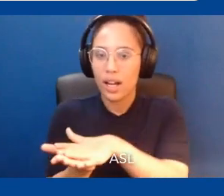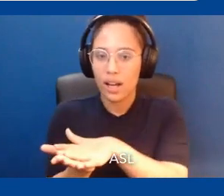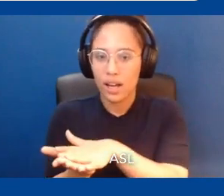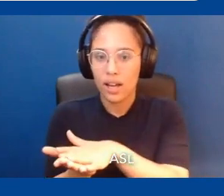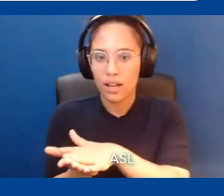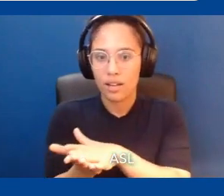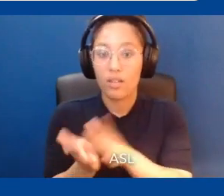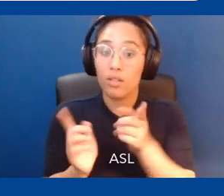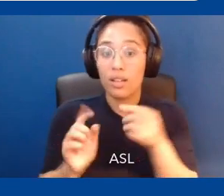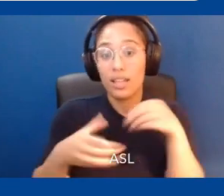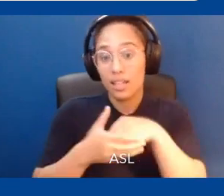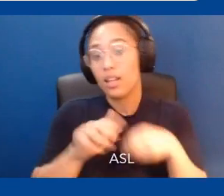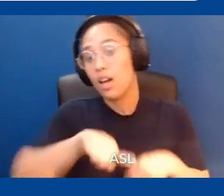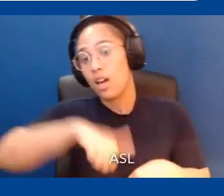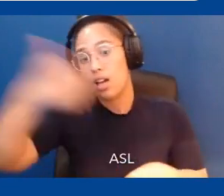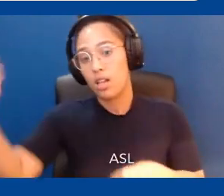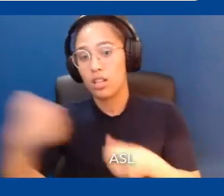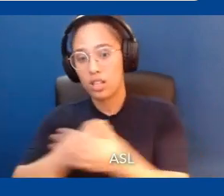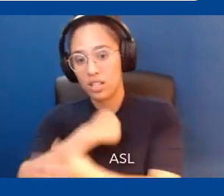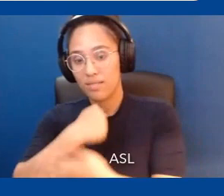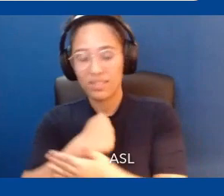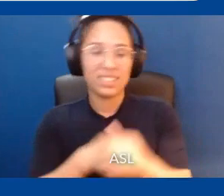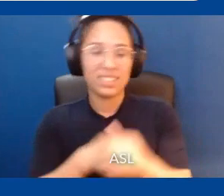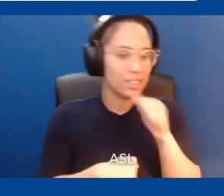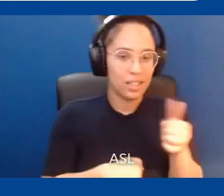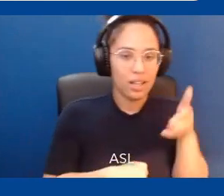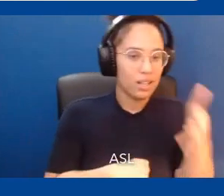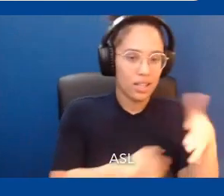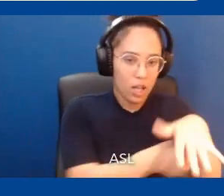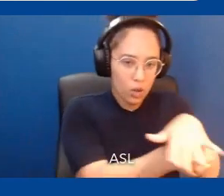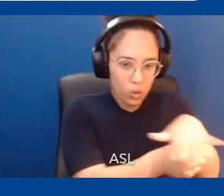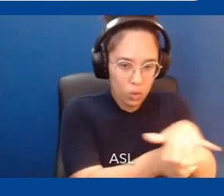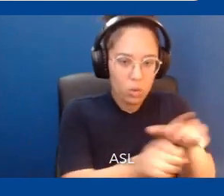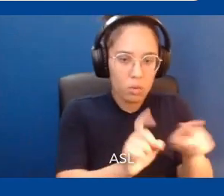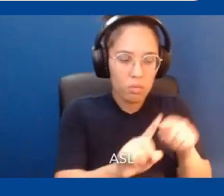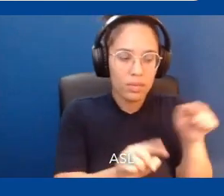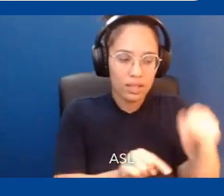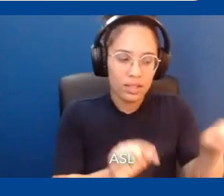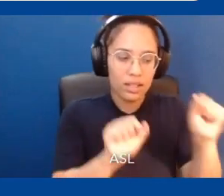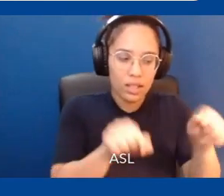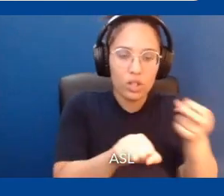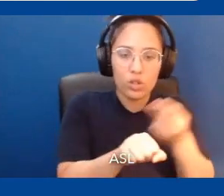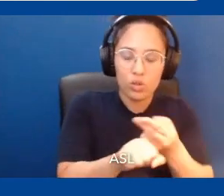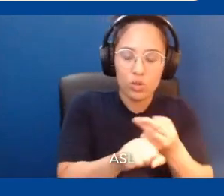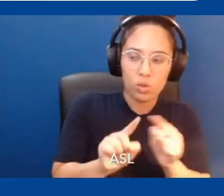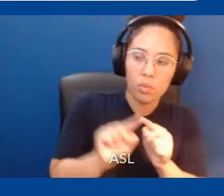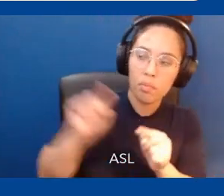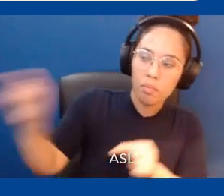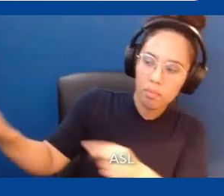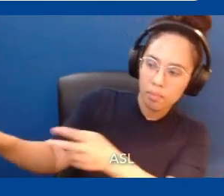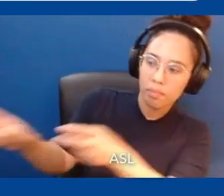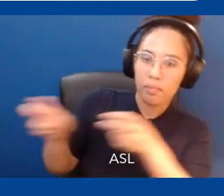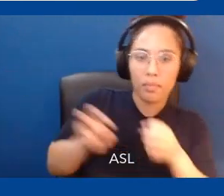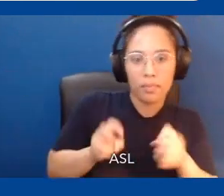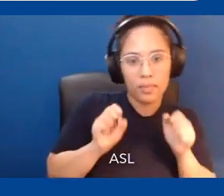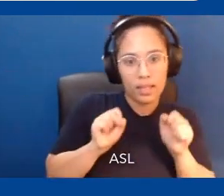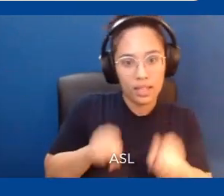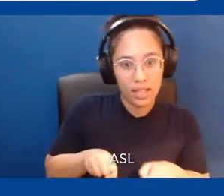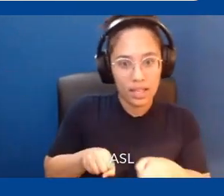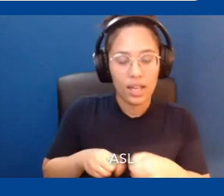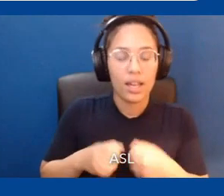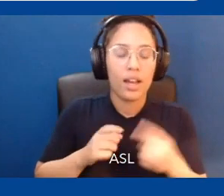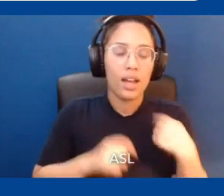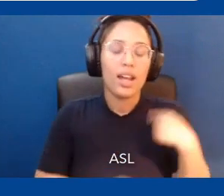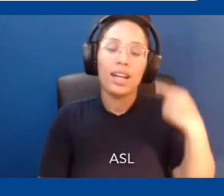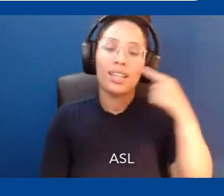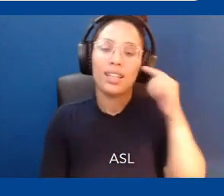abroad, not in the region. So I think digital technology has really helped with that kind of